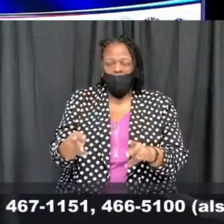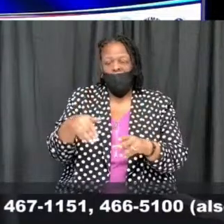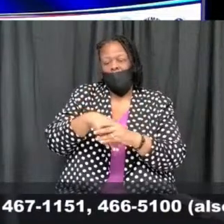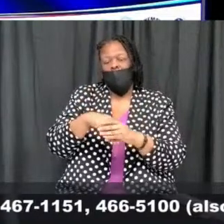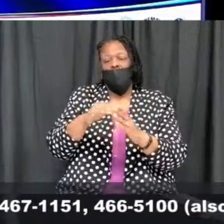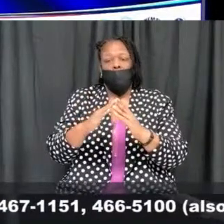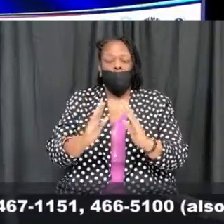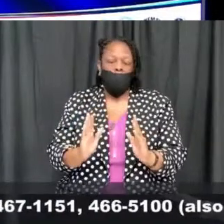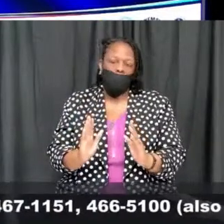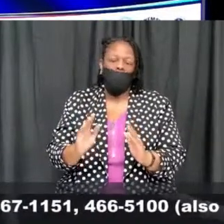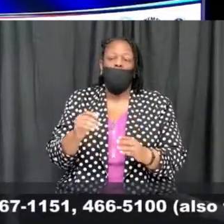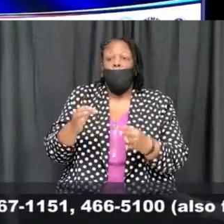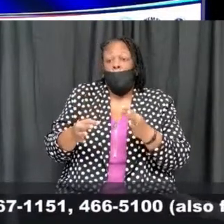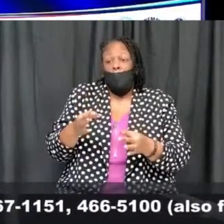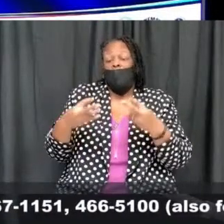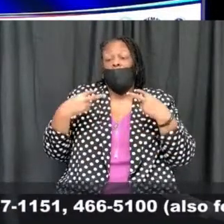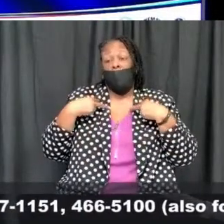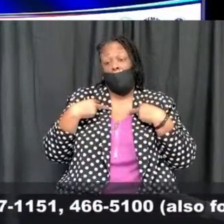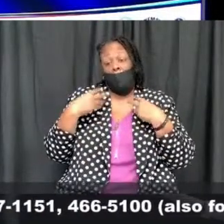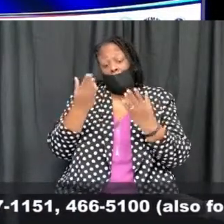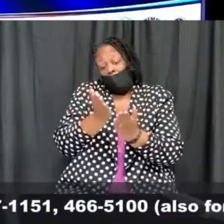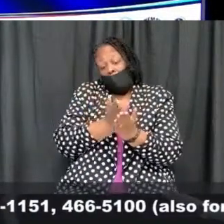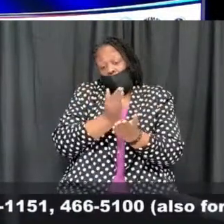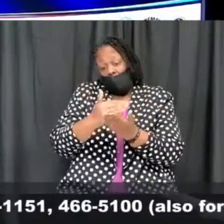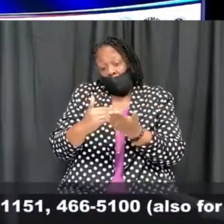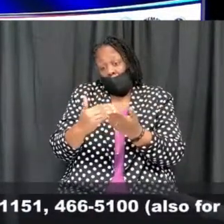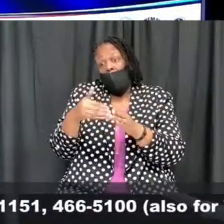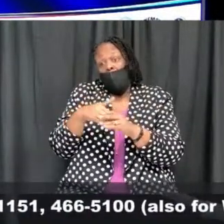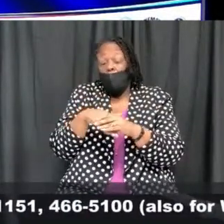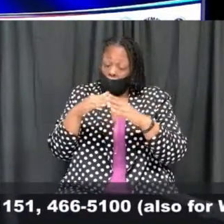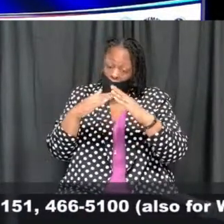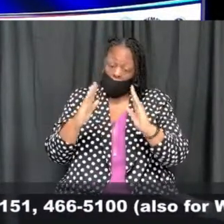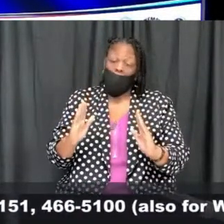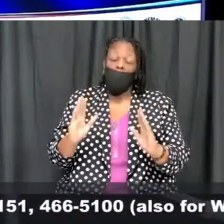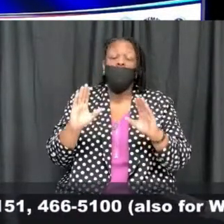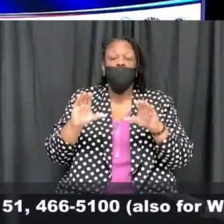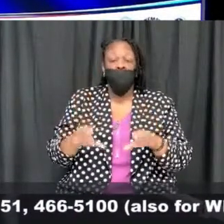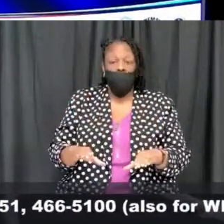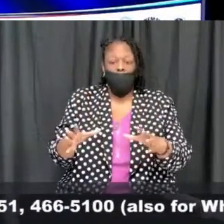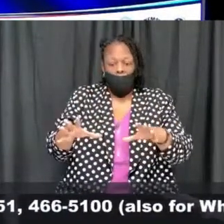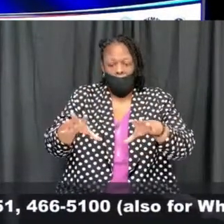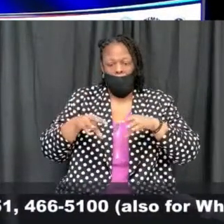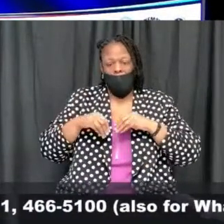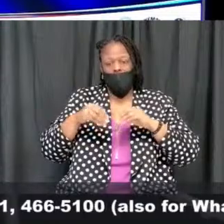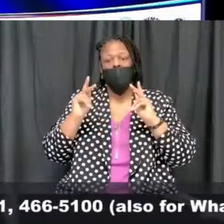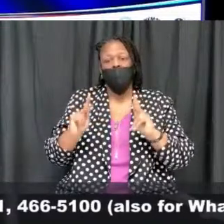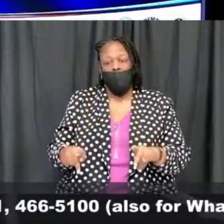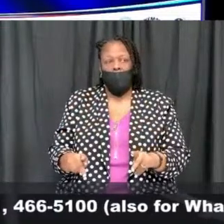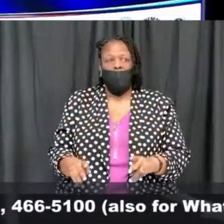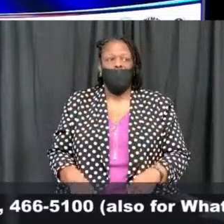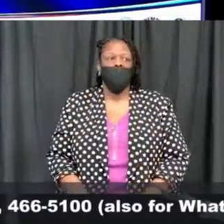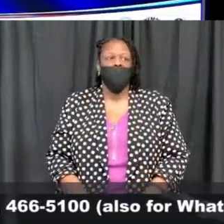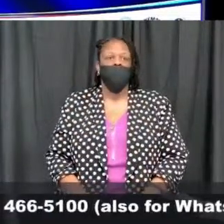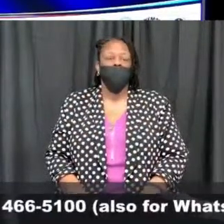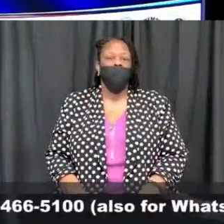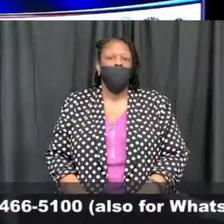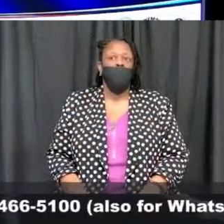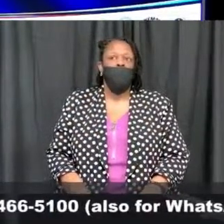be dependent on the request from the affected state to the countries who are providing this option.